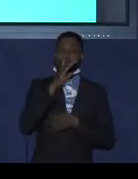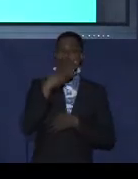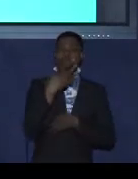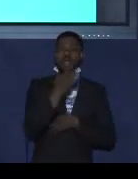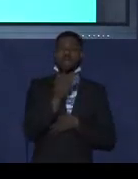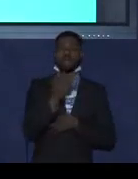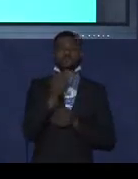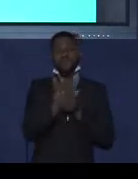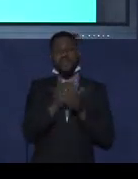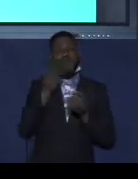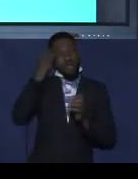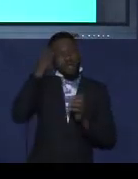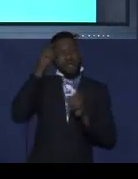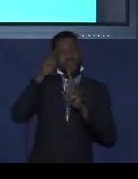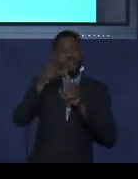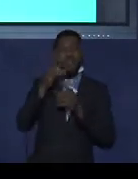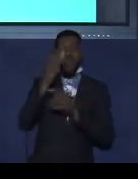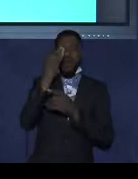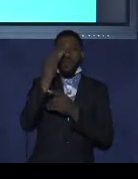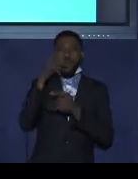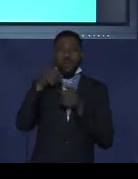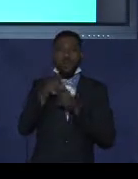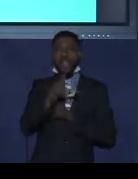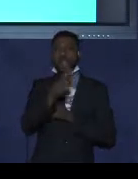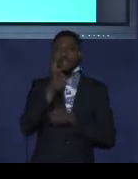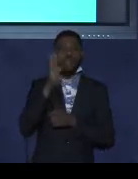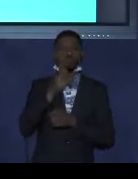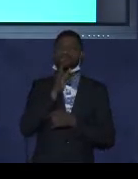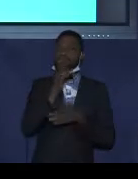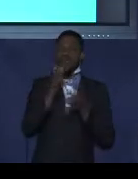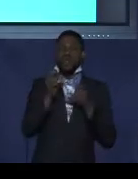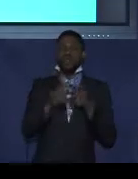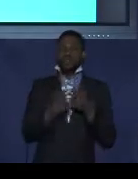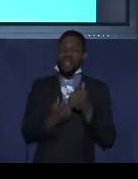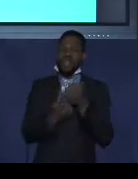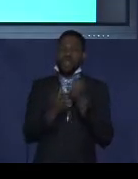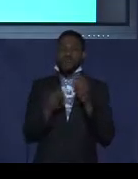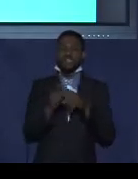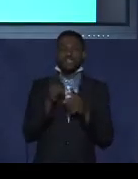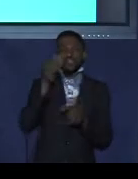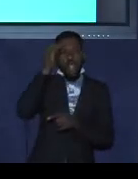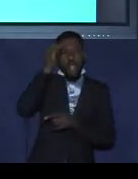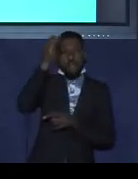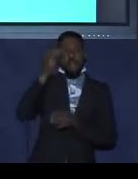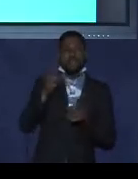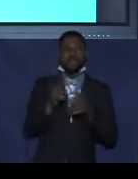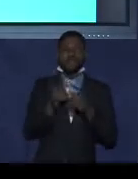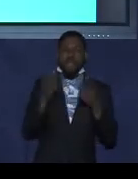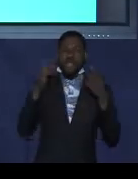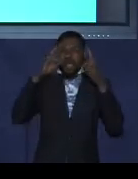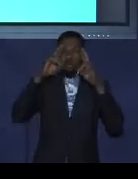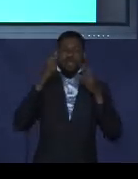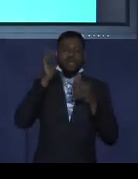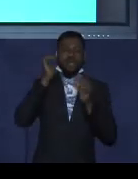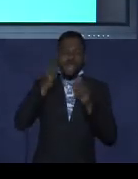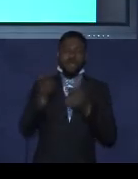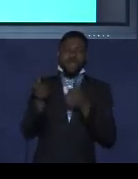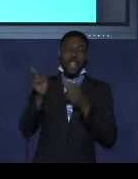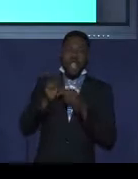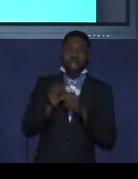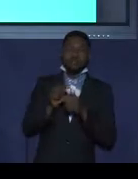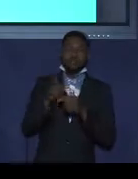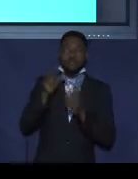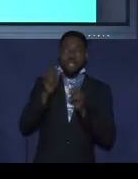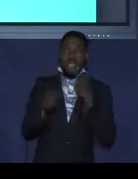of certain opinion while others will not want to support such opinion. So conflict can arise through